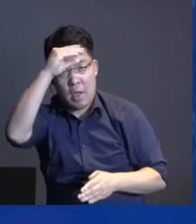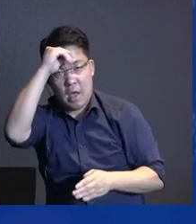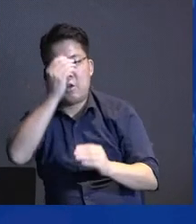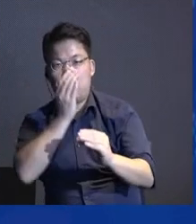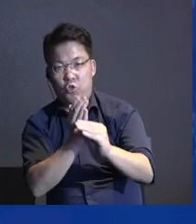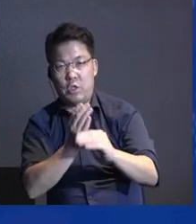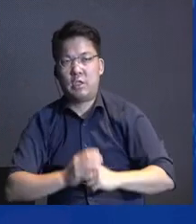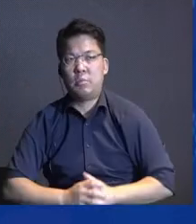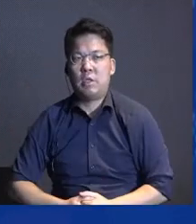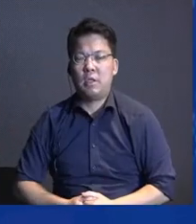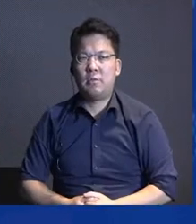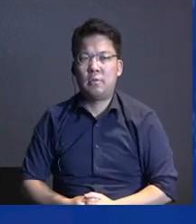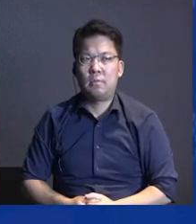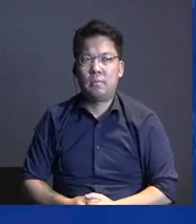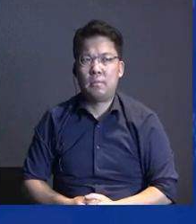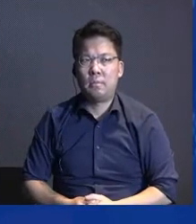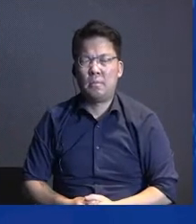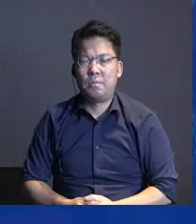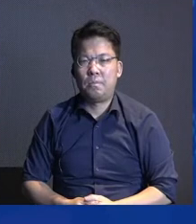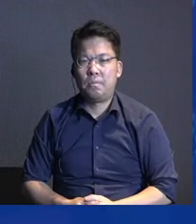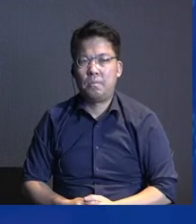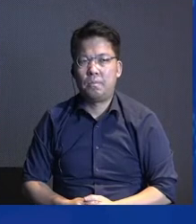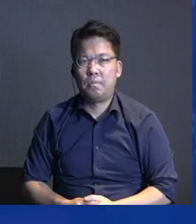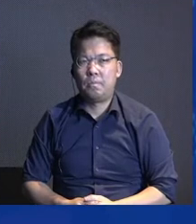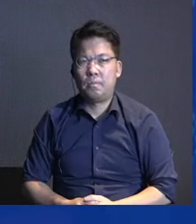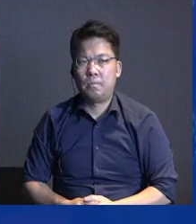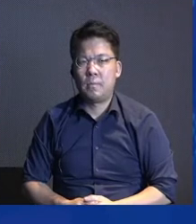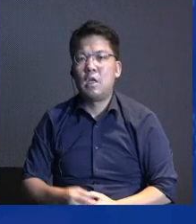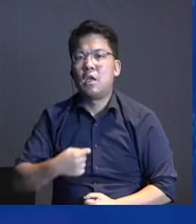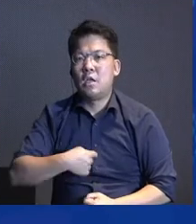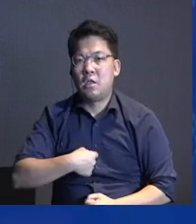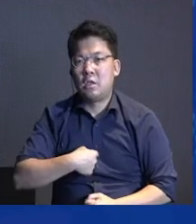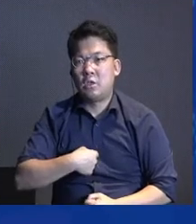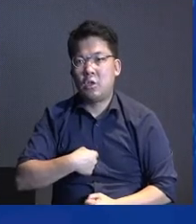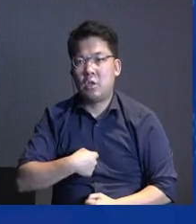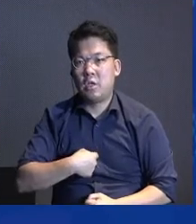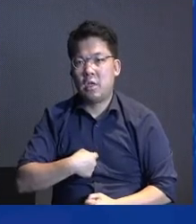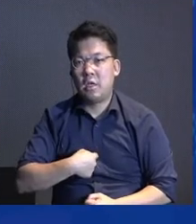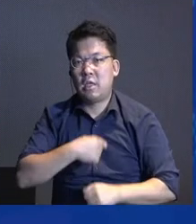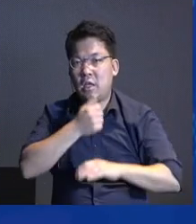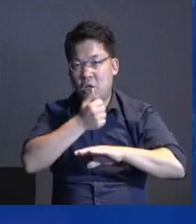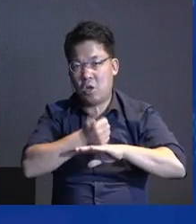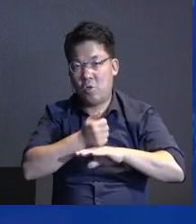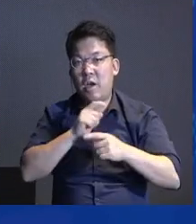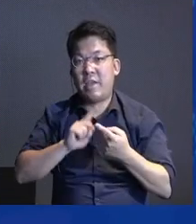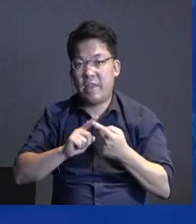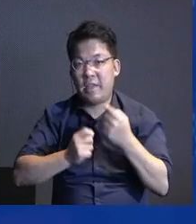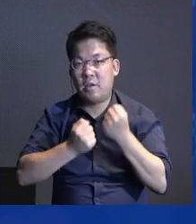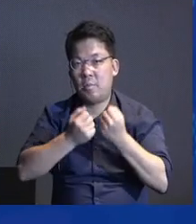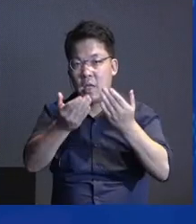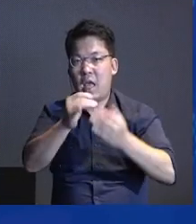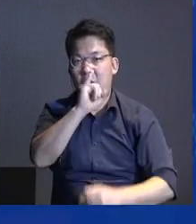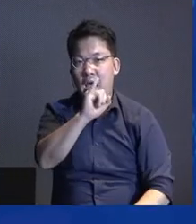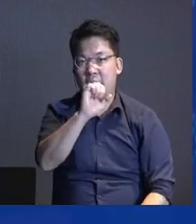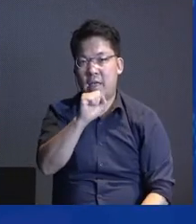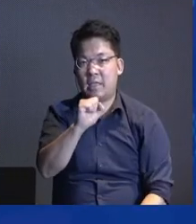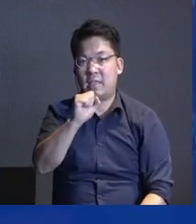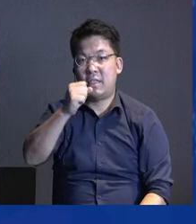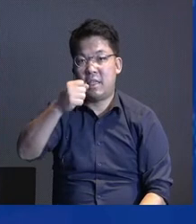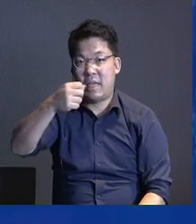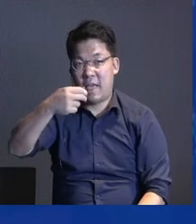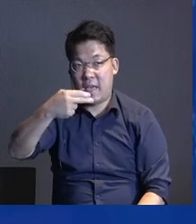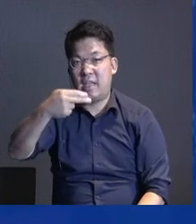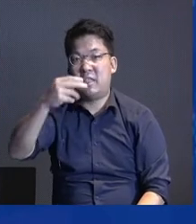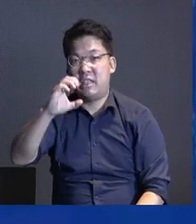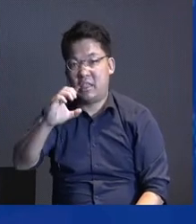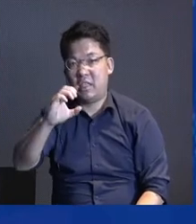And so for the lesson learned, the ISHC model can contribute and meet the growing care need